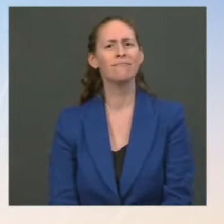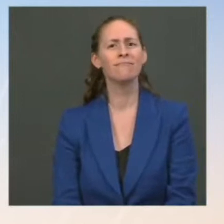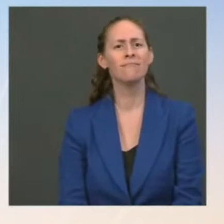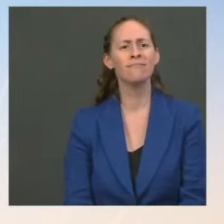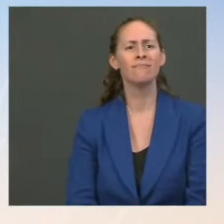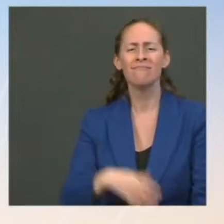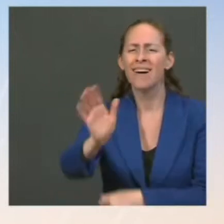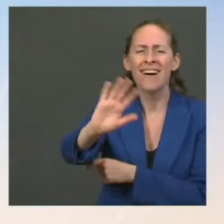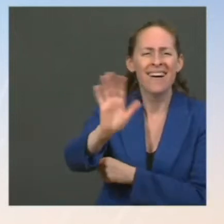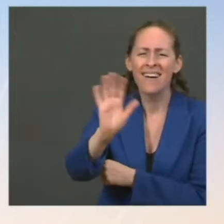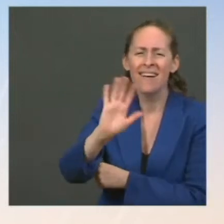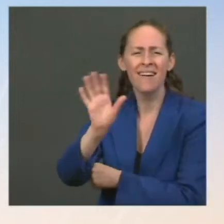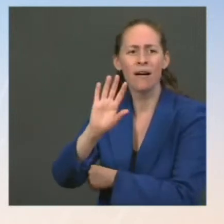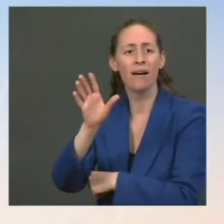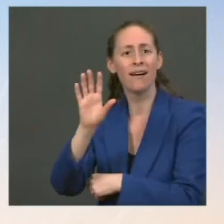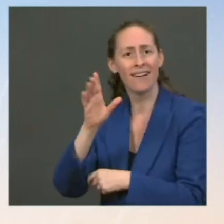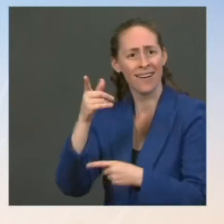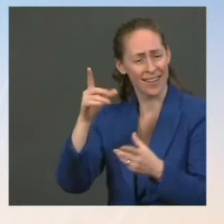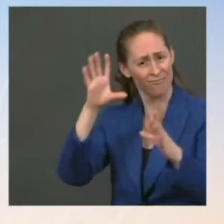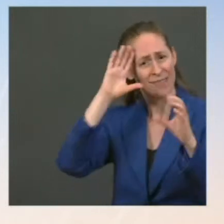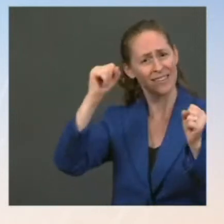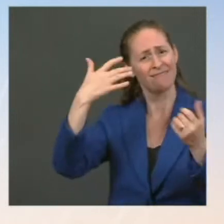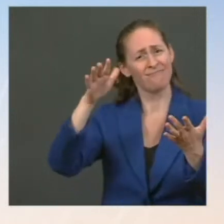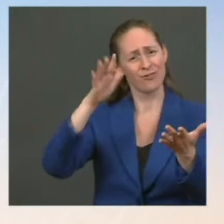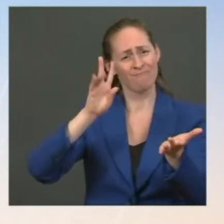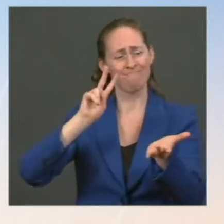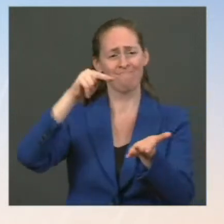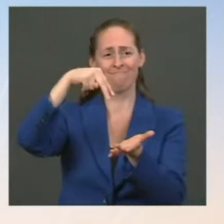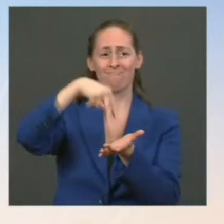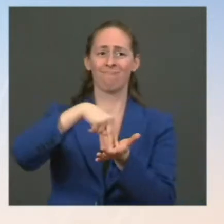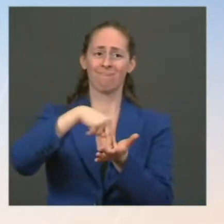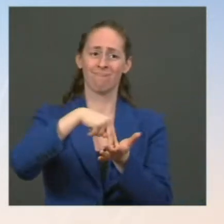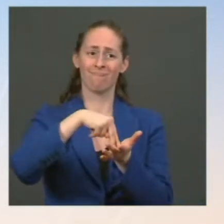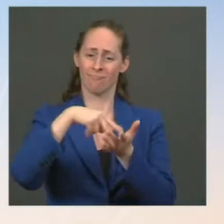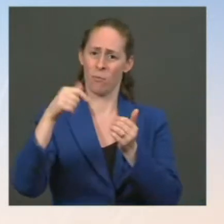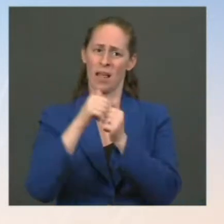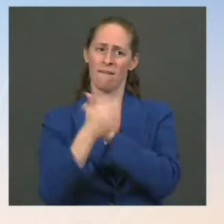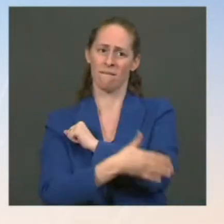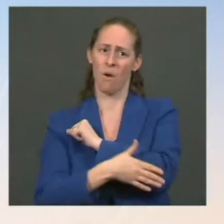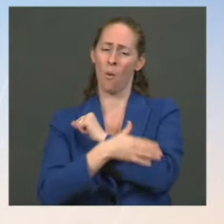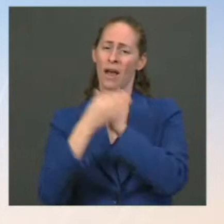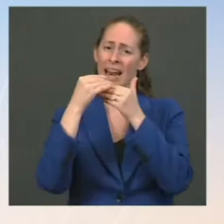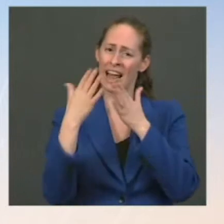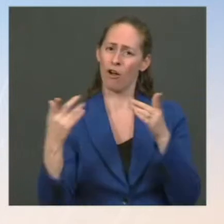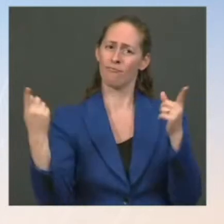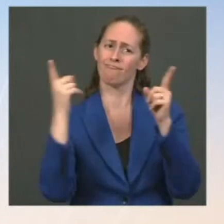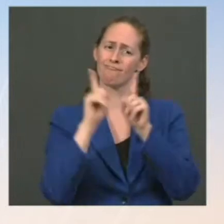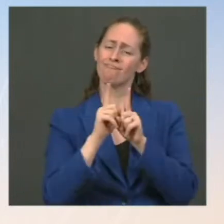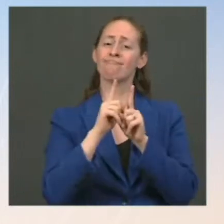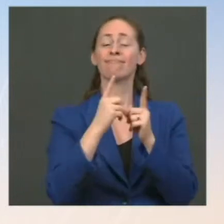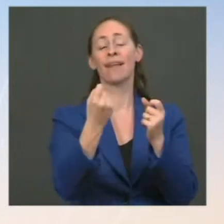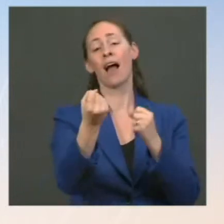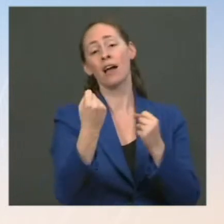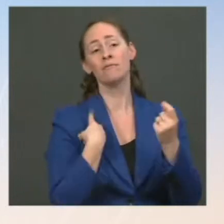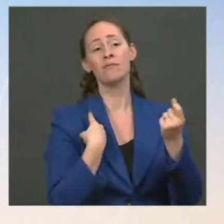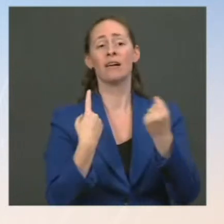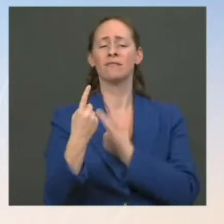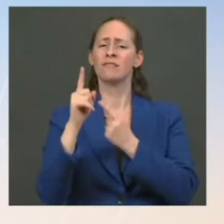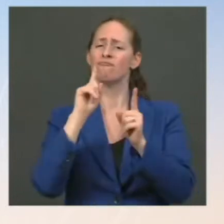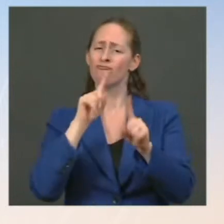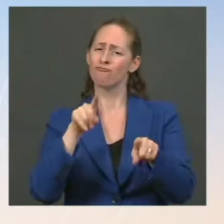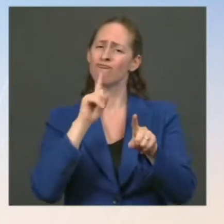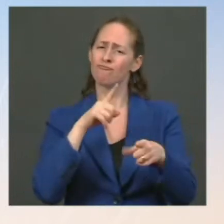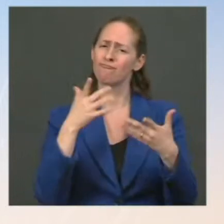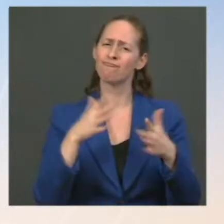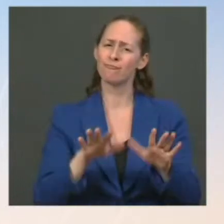question And he's was, taken questions standing next to a foreign leader many, many times in the past, and will continue to. I want to ask you about what Republicans are pointing